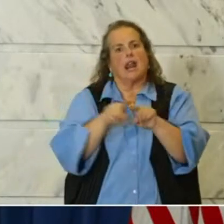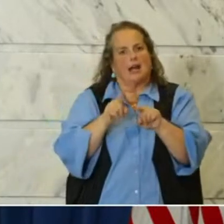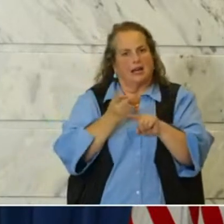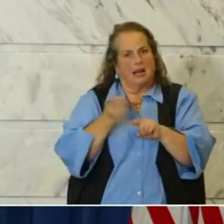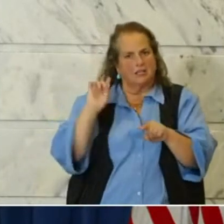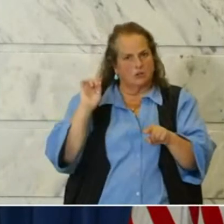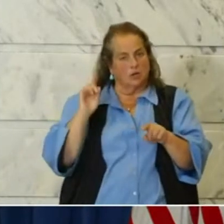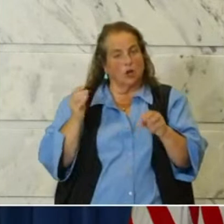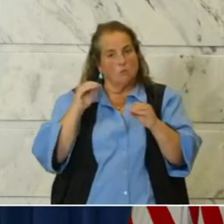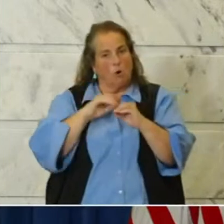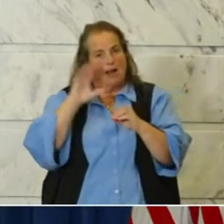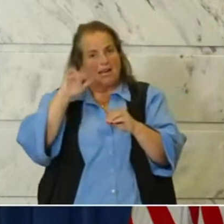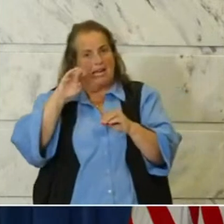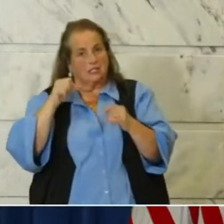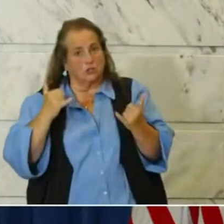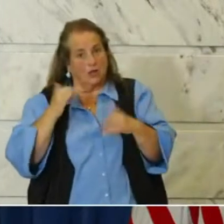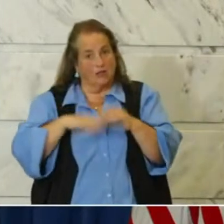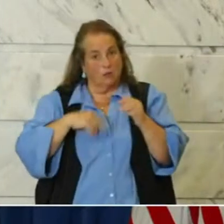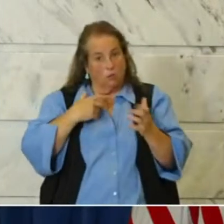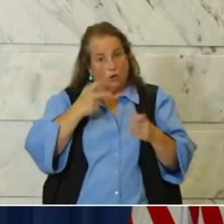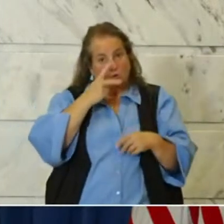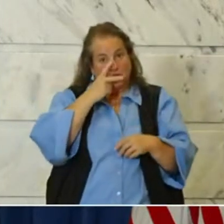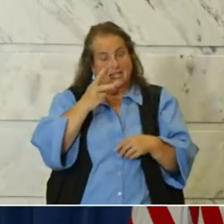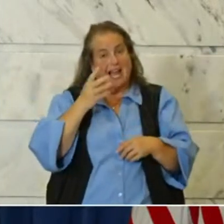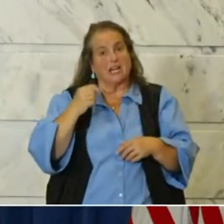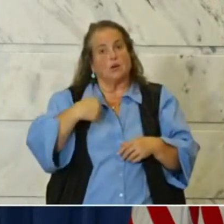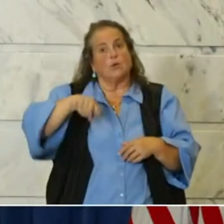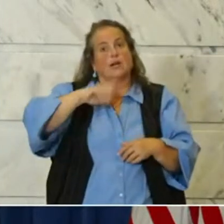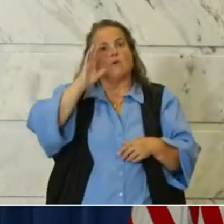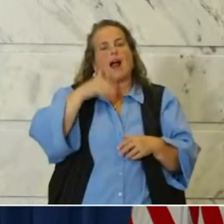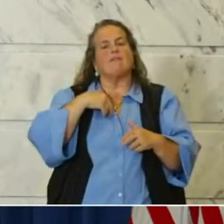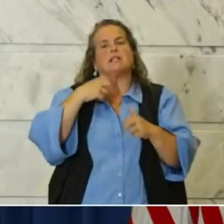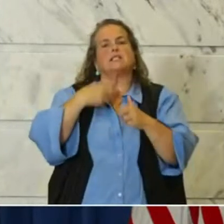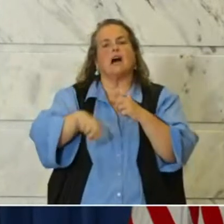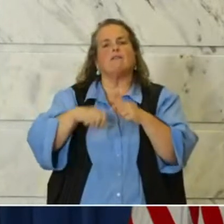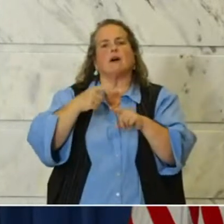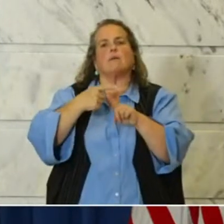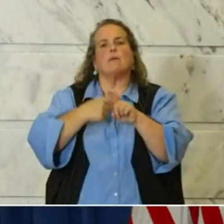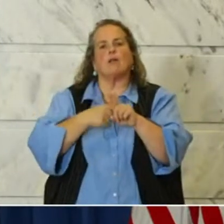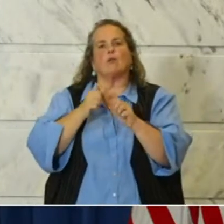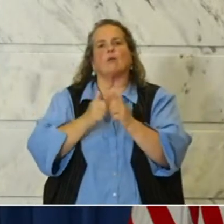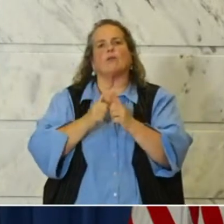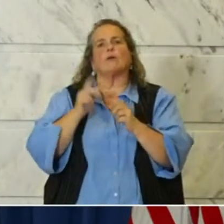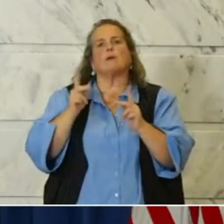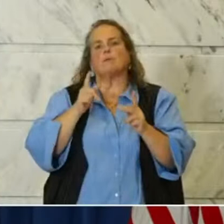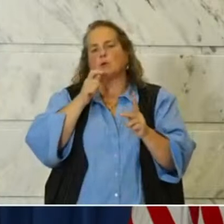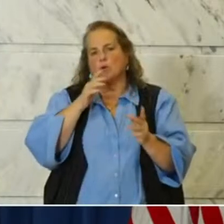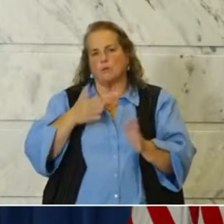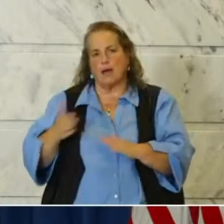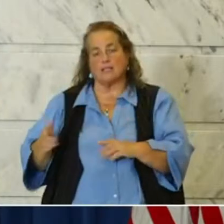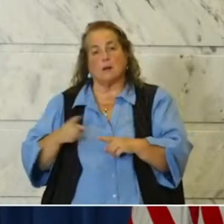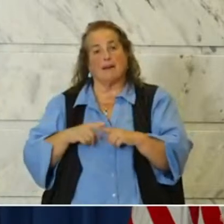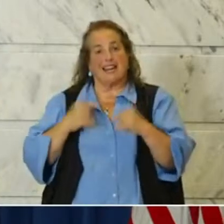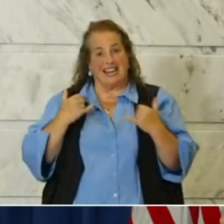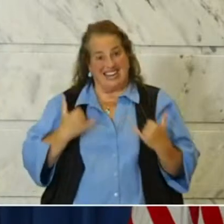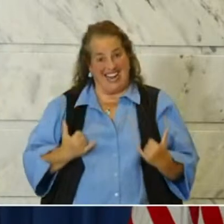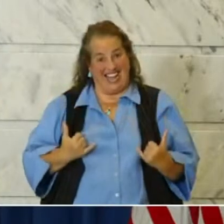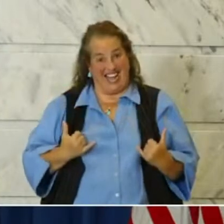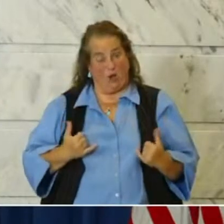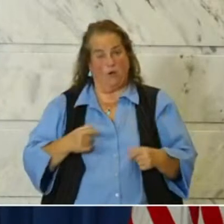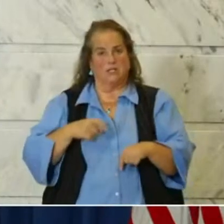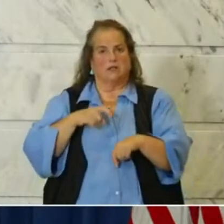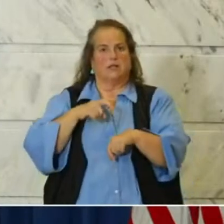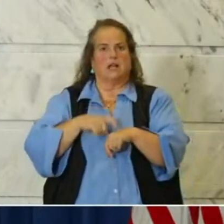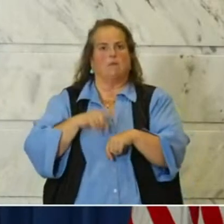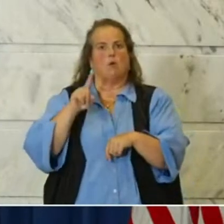week. More cases today than we want to see, and we're going to have a tough month in terms of people we lose. But now is the time where it